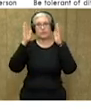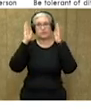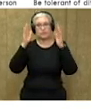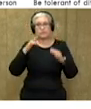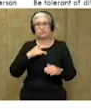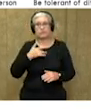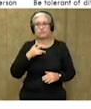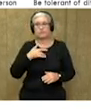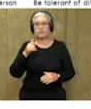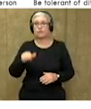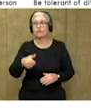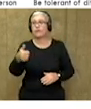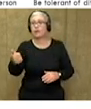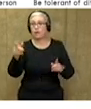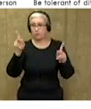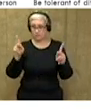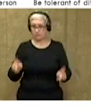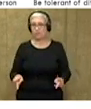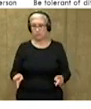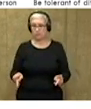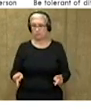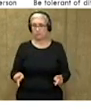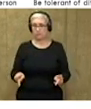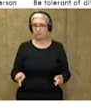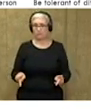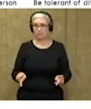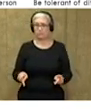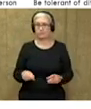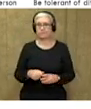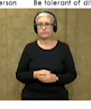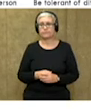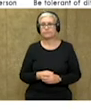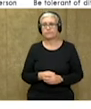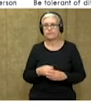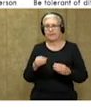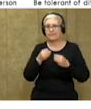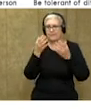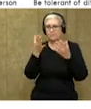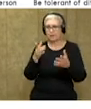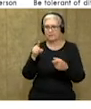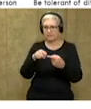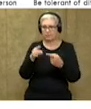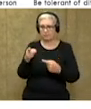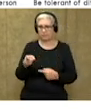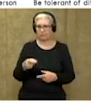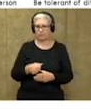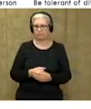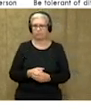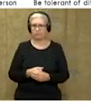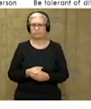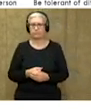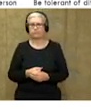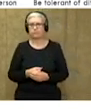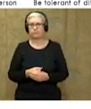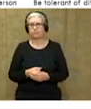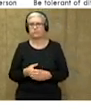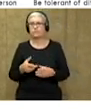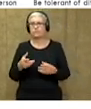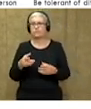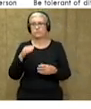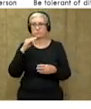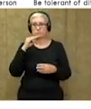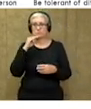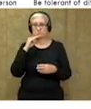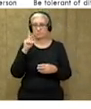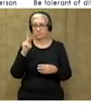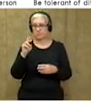other person is expressing. It's really important to take some time and know how the other person's feeling. Because just like Ms. Kelly